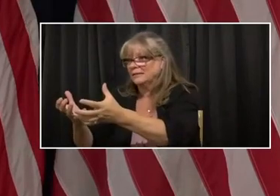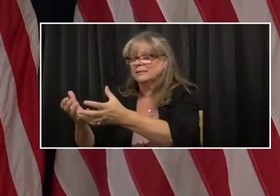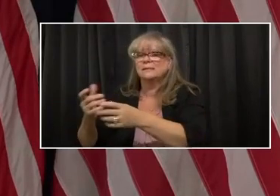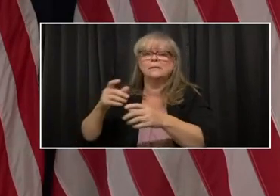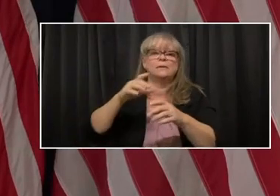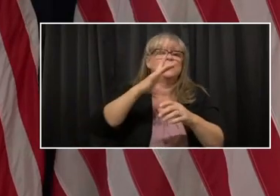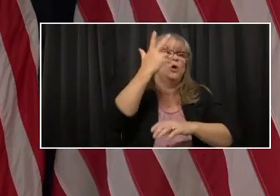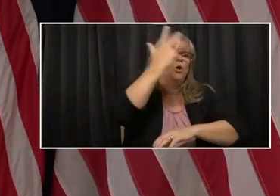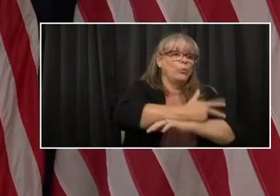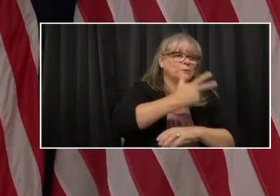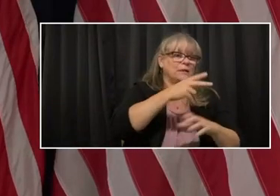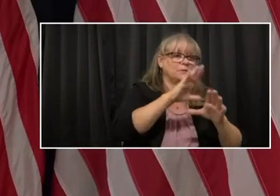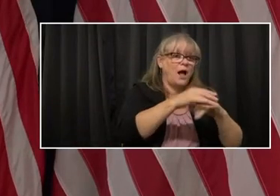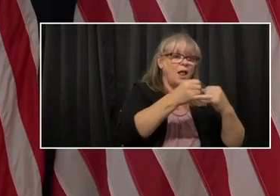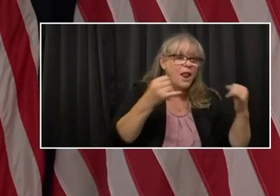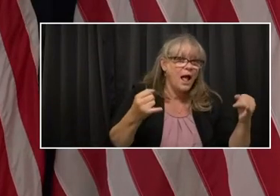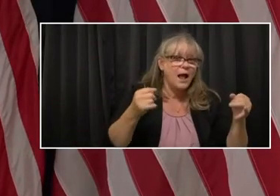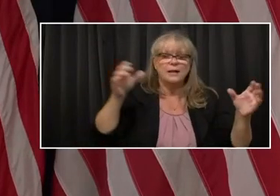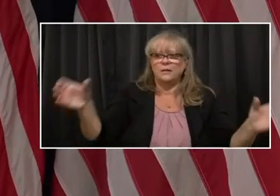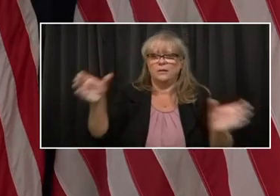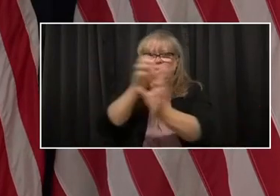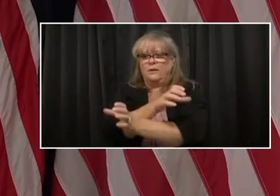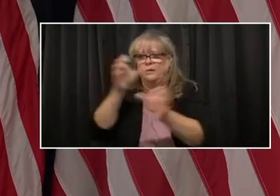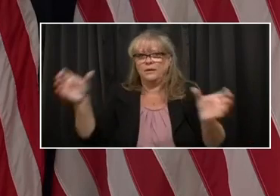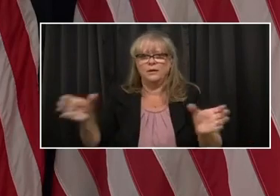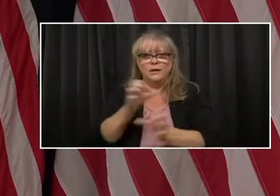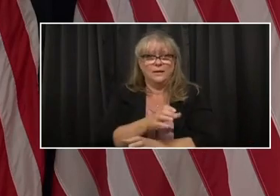and we want to make sure that everybody's